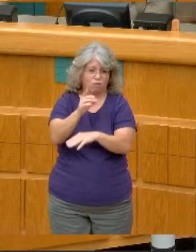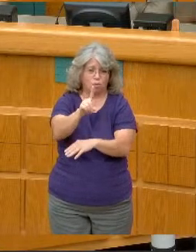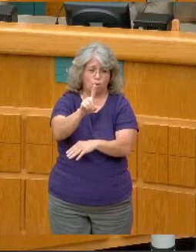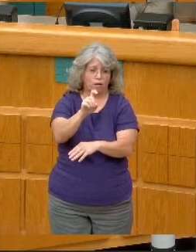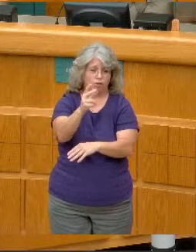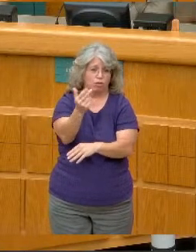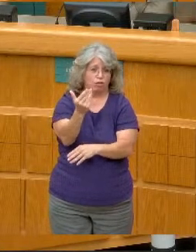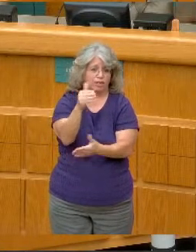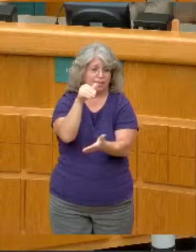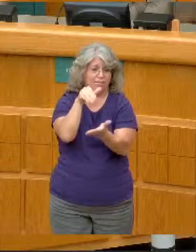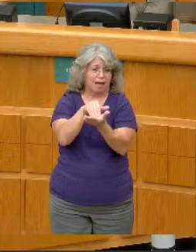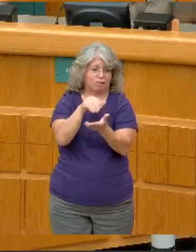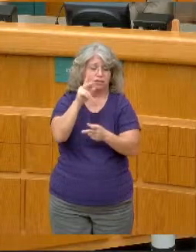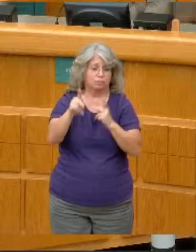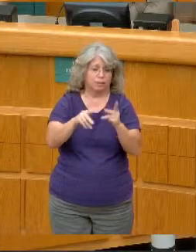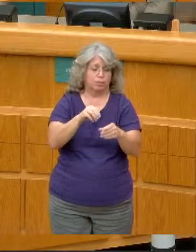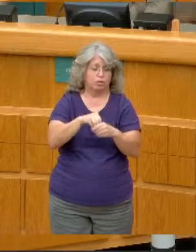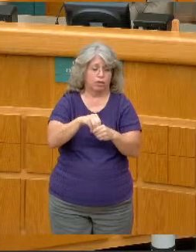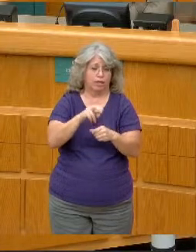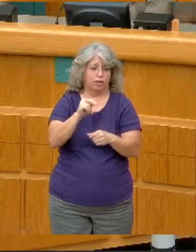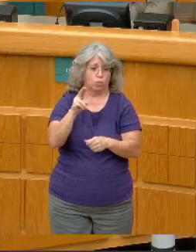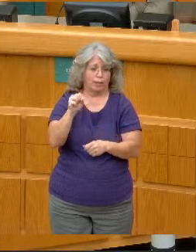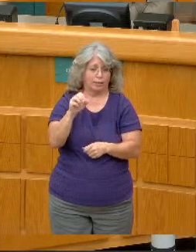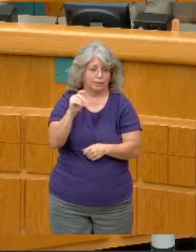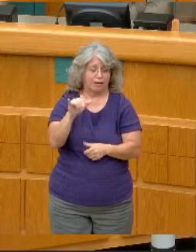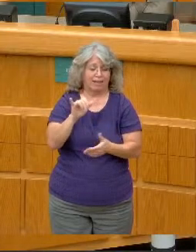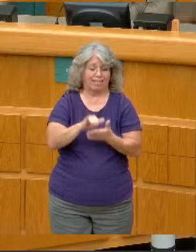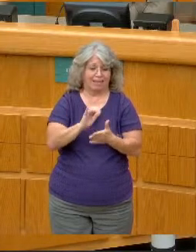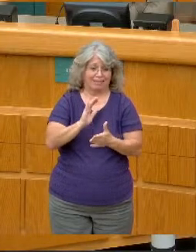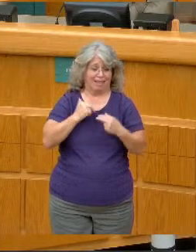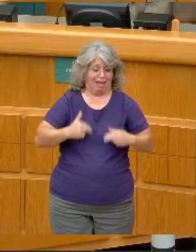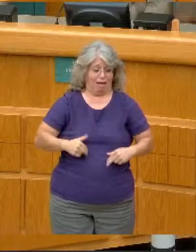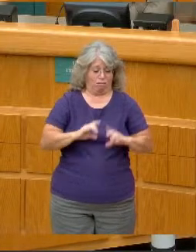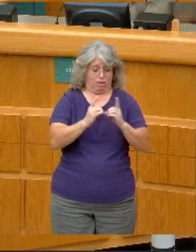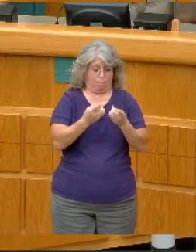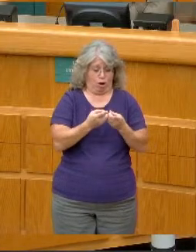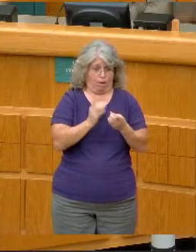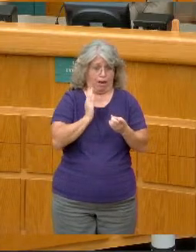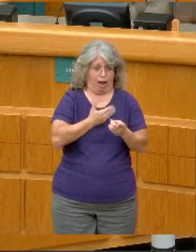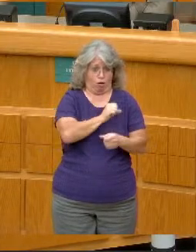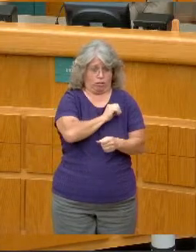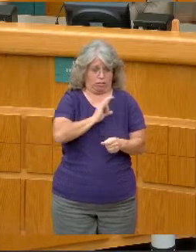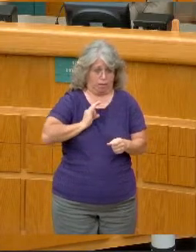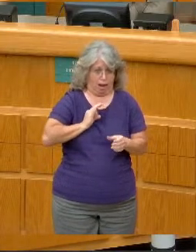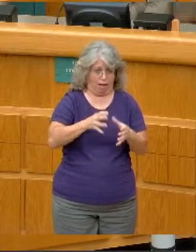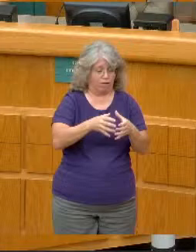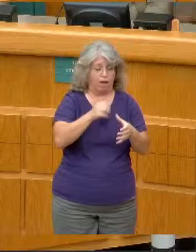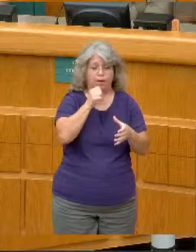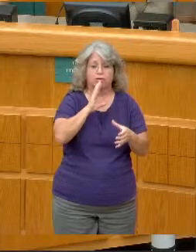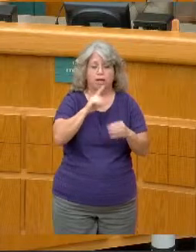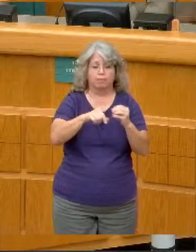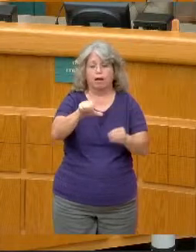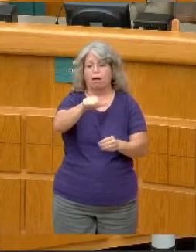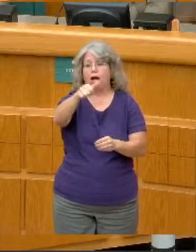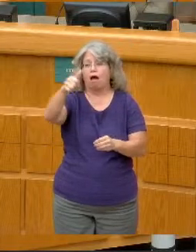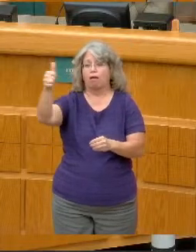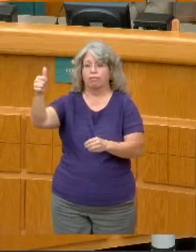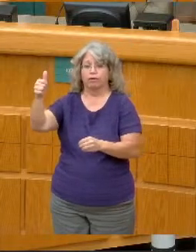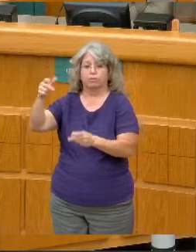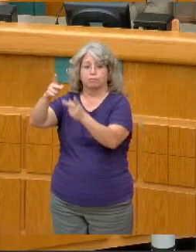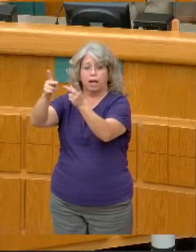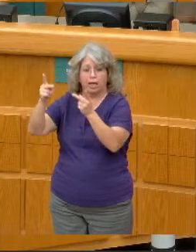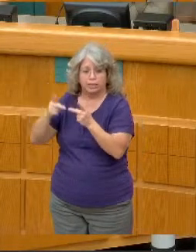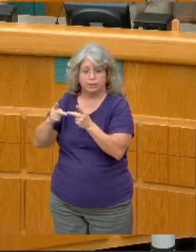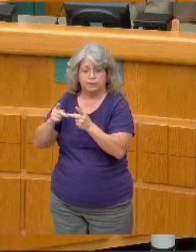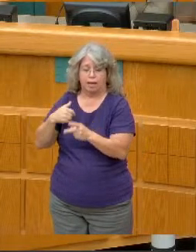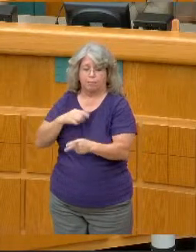than 113,000 people in Nueces County. That's the health district, their staff, the IT people alone. I'm not talking about